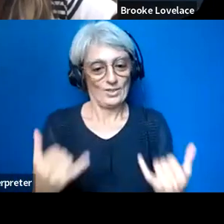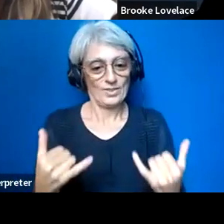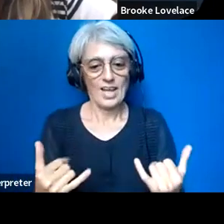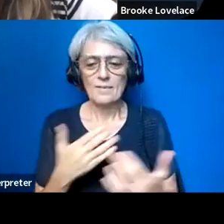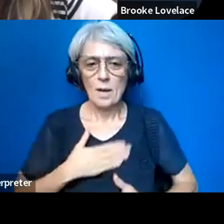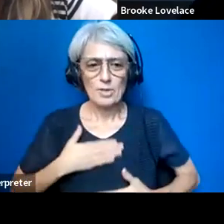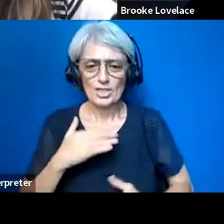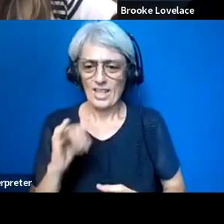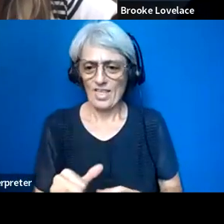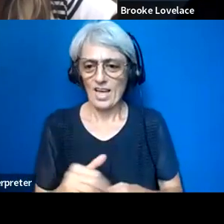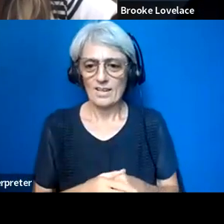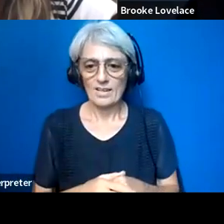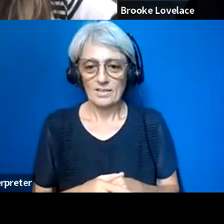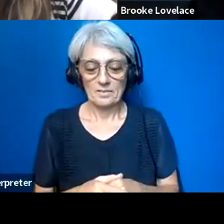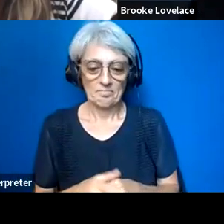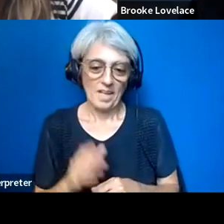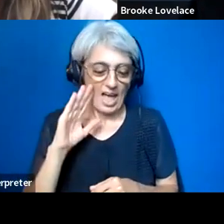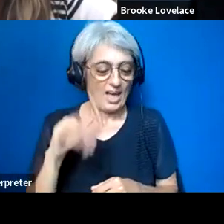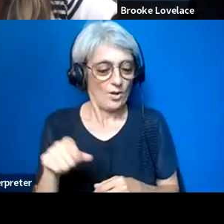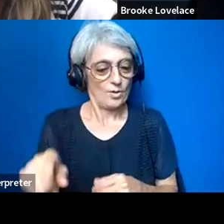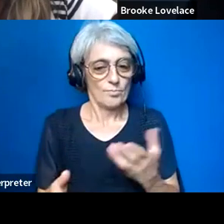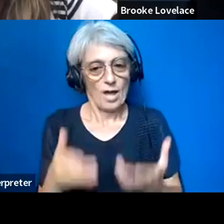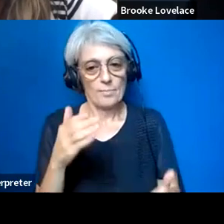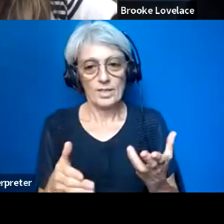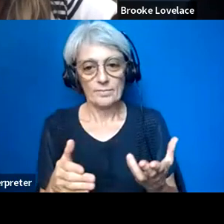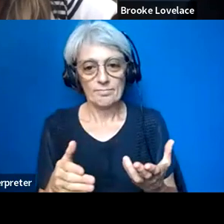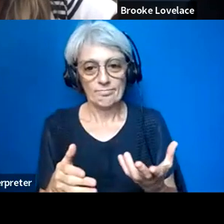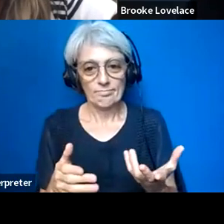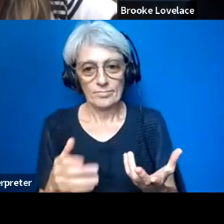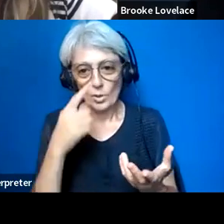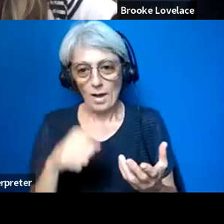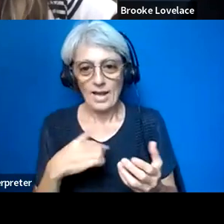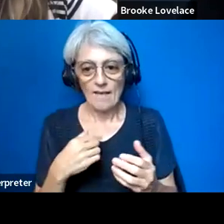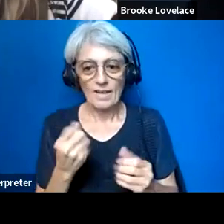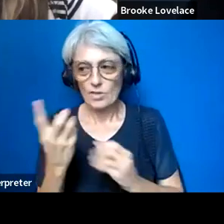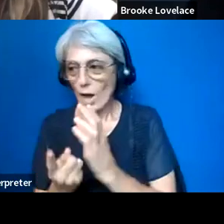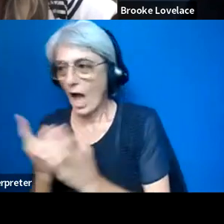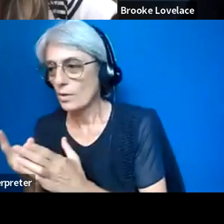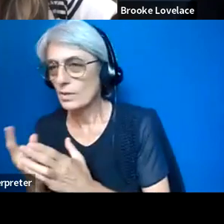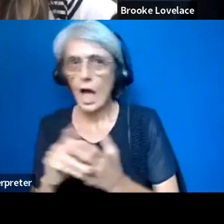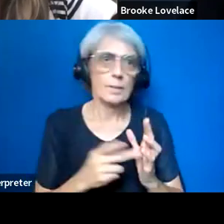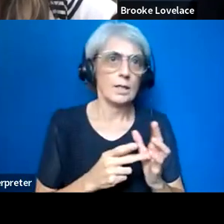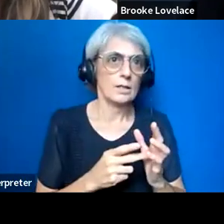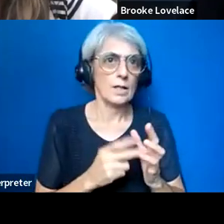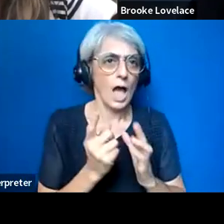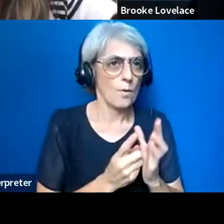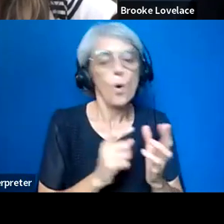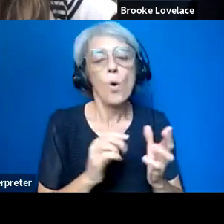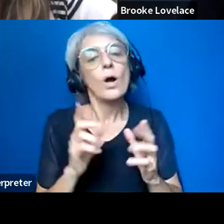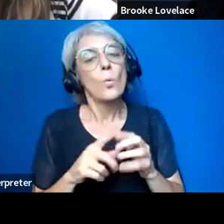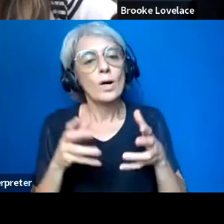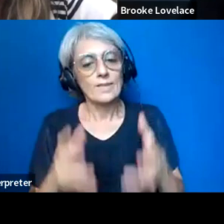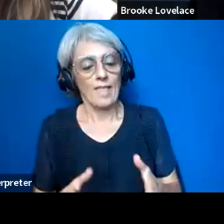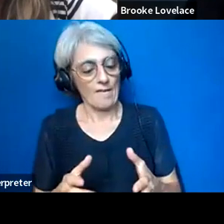you probably would not mind having a few hours or an hour, the remaining left of this hour to catch up on